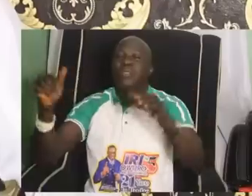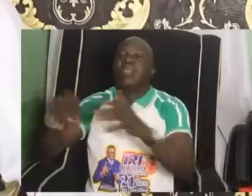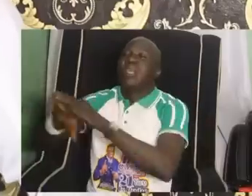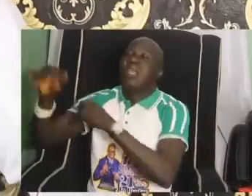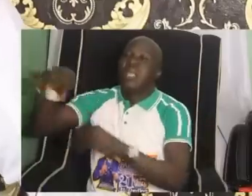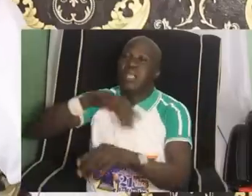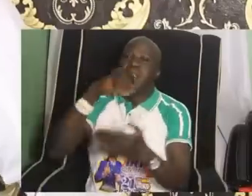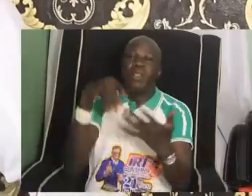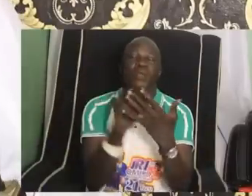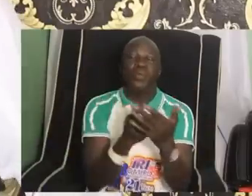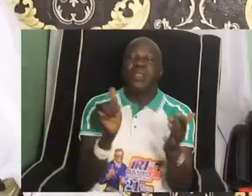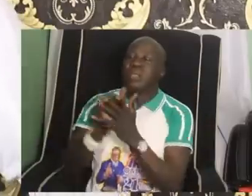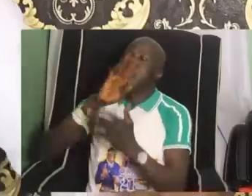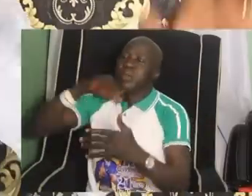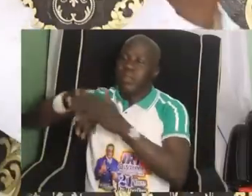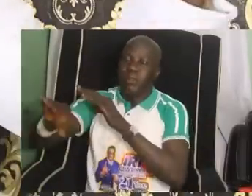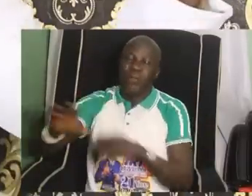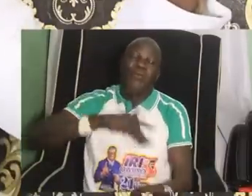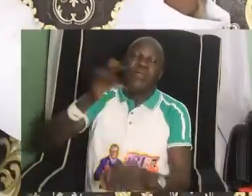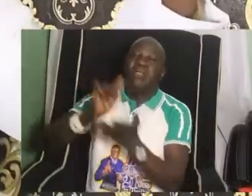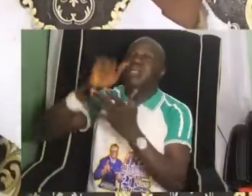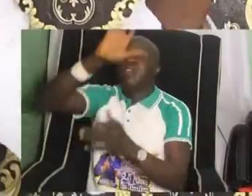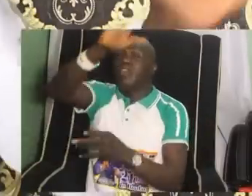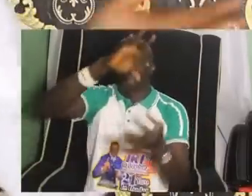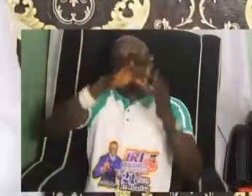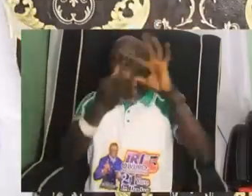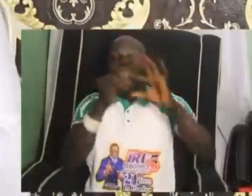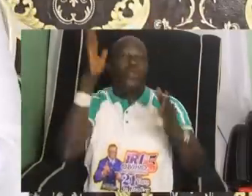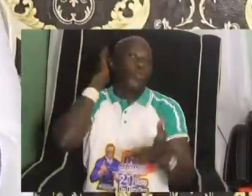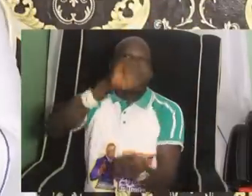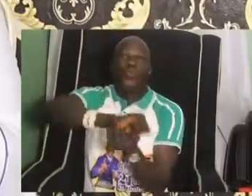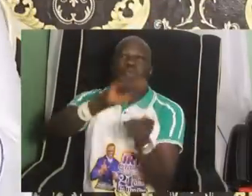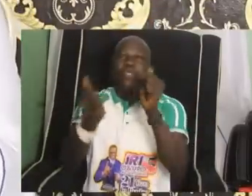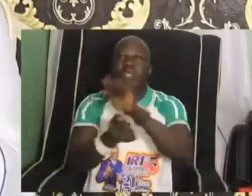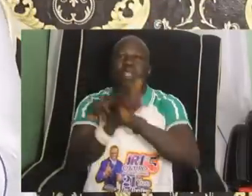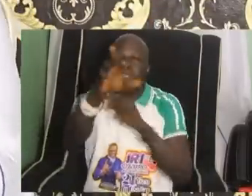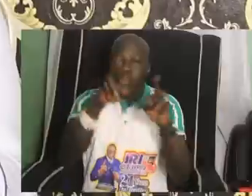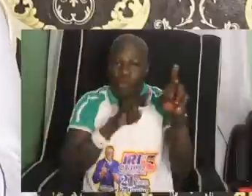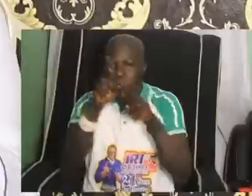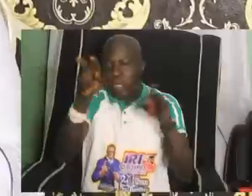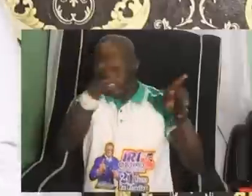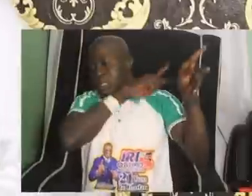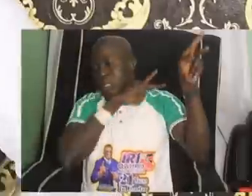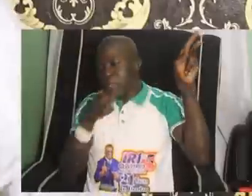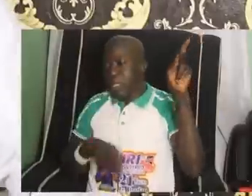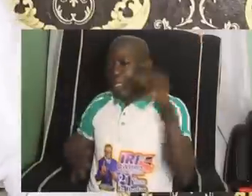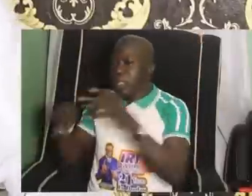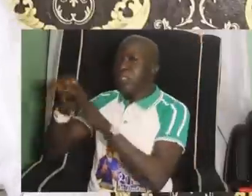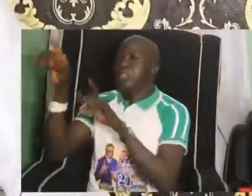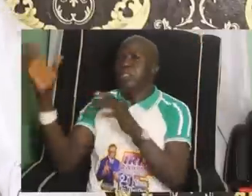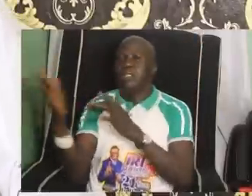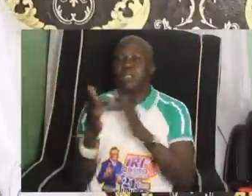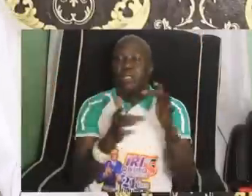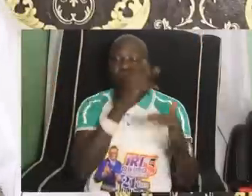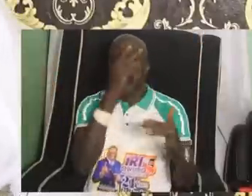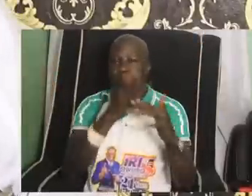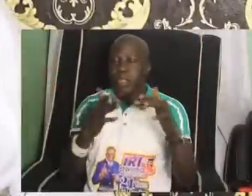week. Oh, my, boss, no, no, call you to fulfill the Jesus. Your story will change. And you will reign as king.